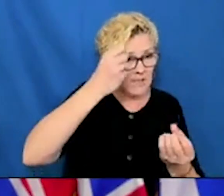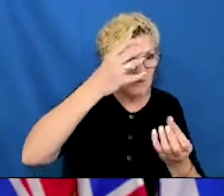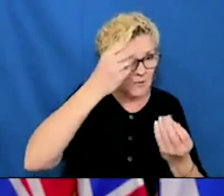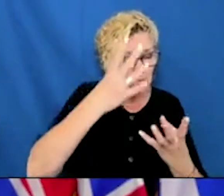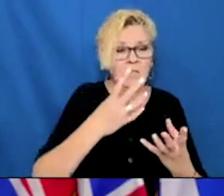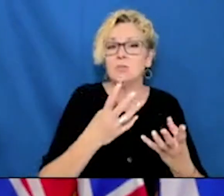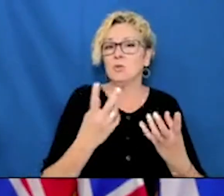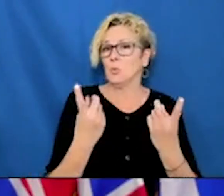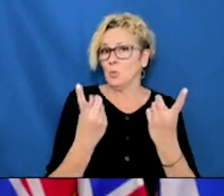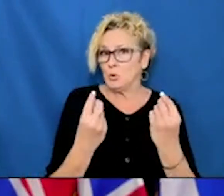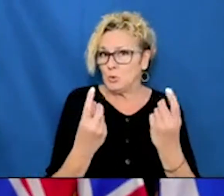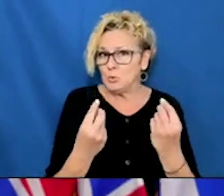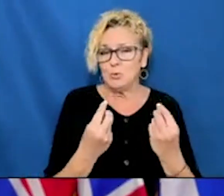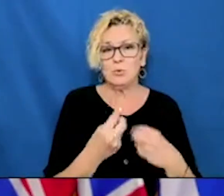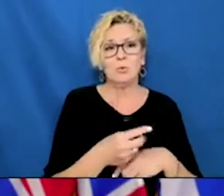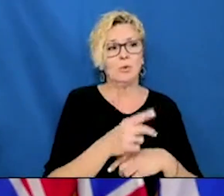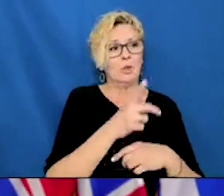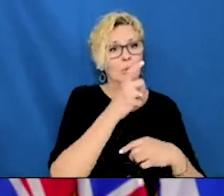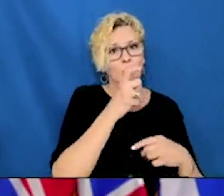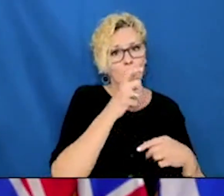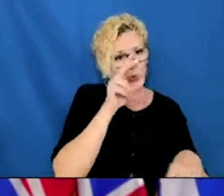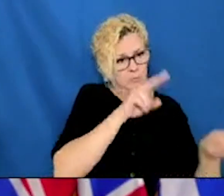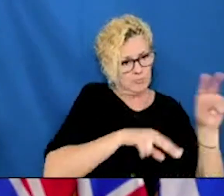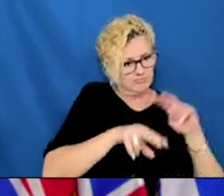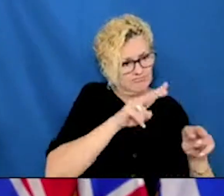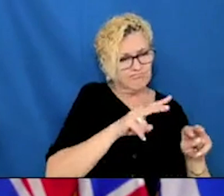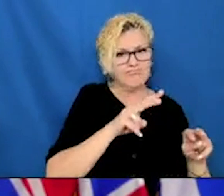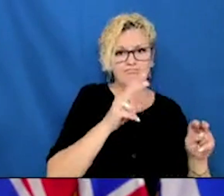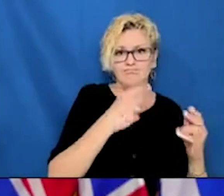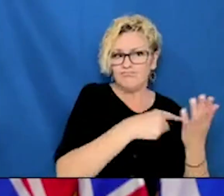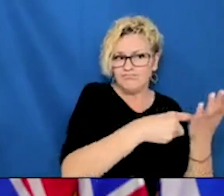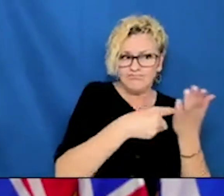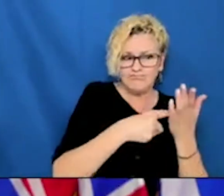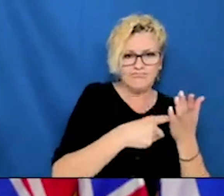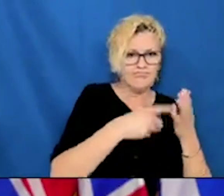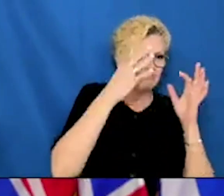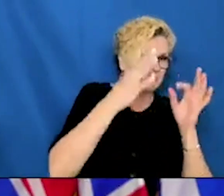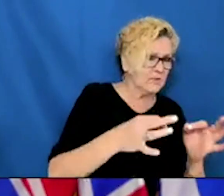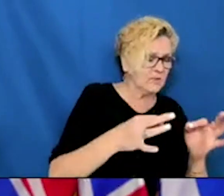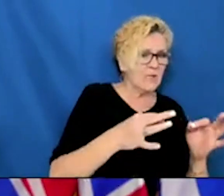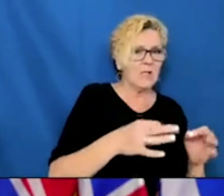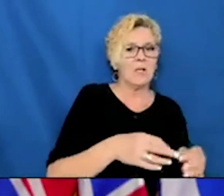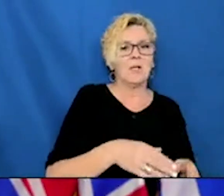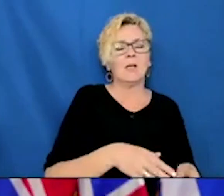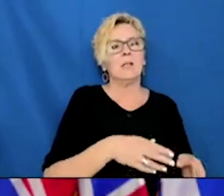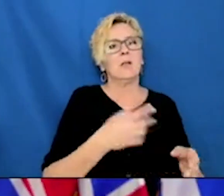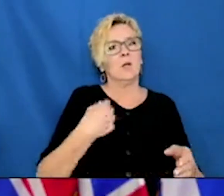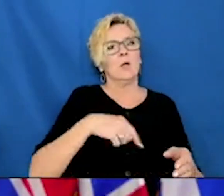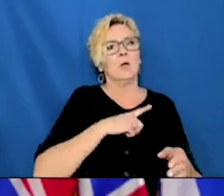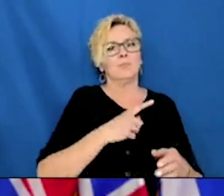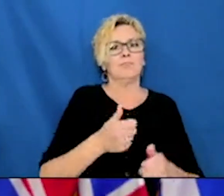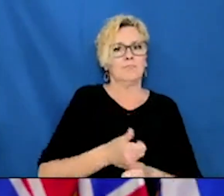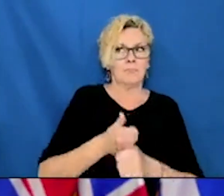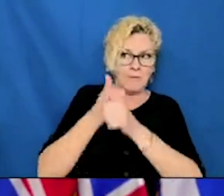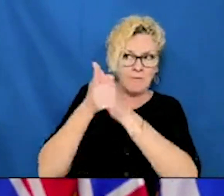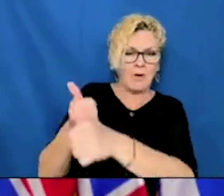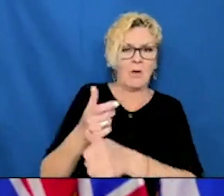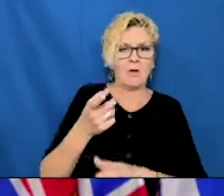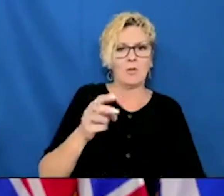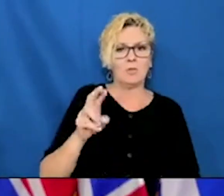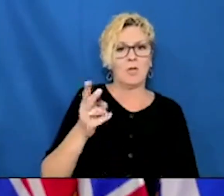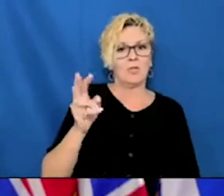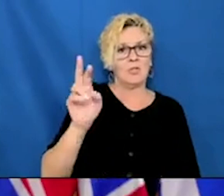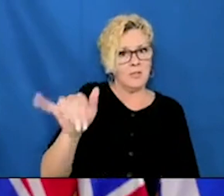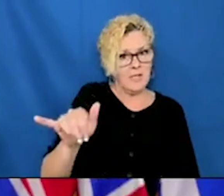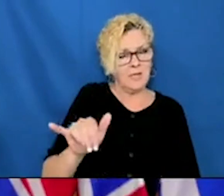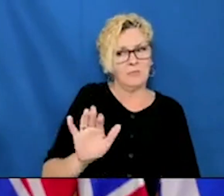the document from last week, you'll know that almost, I think there were 4 pages of the document that had information that wasn't public last week,